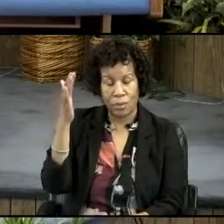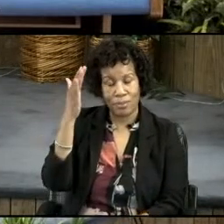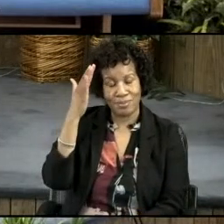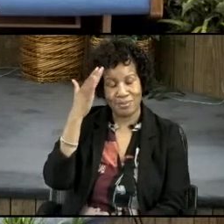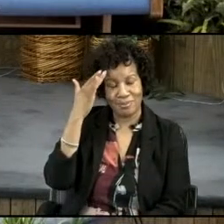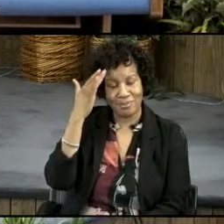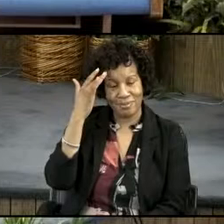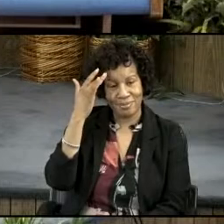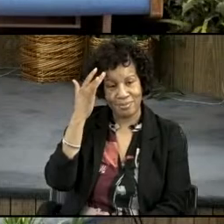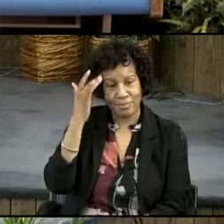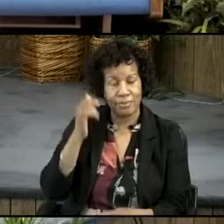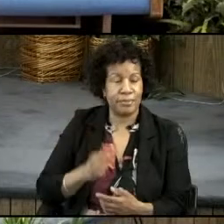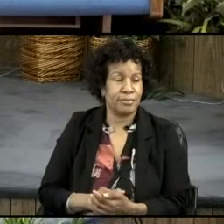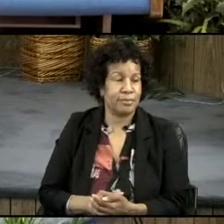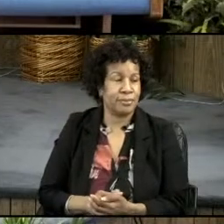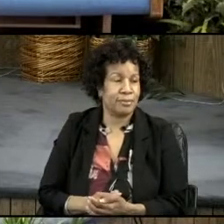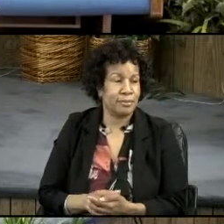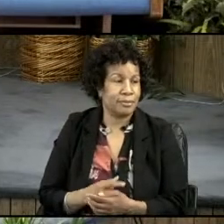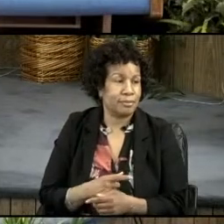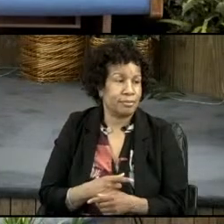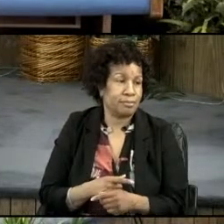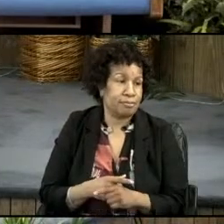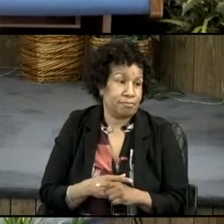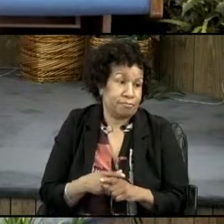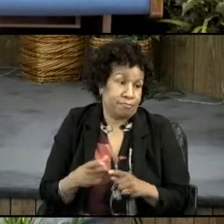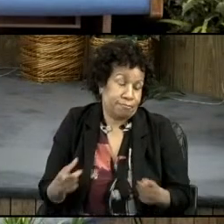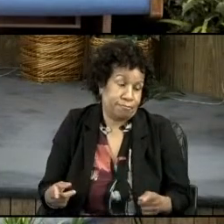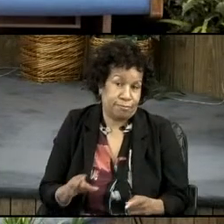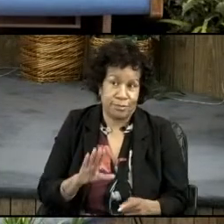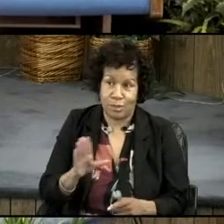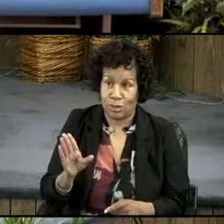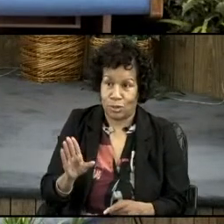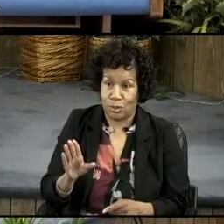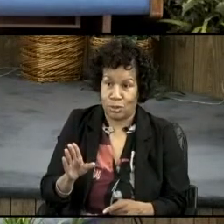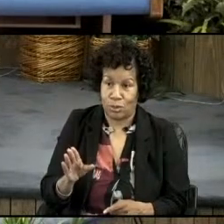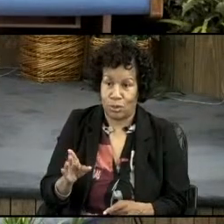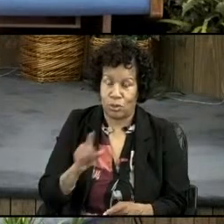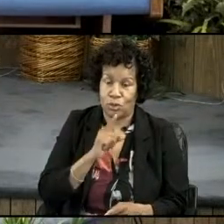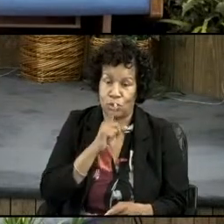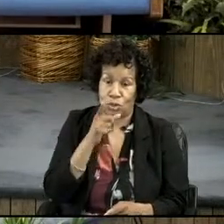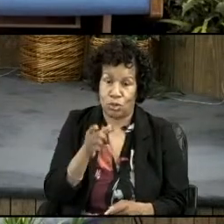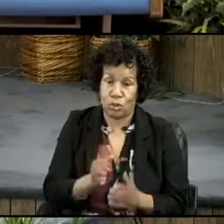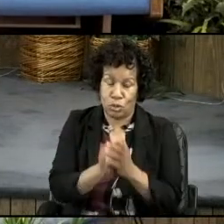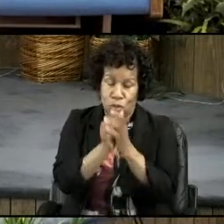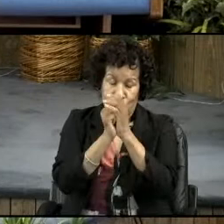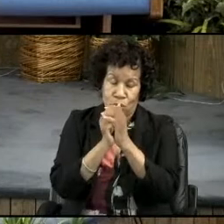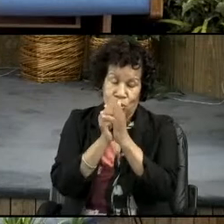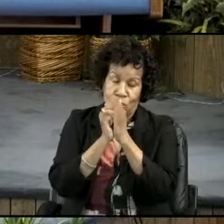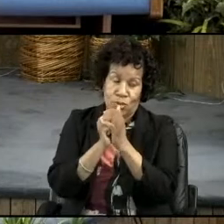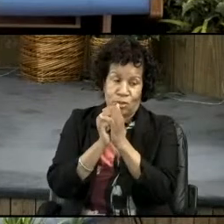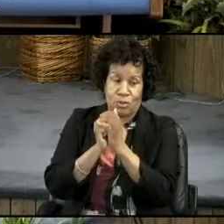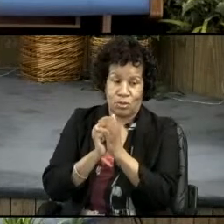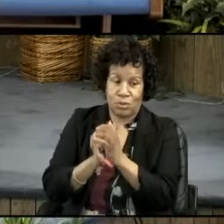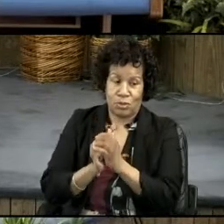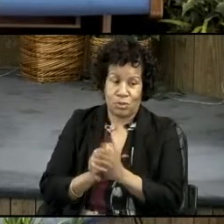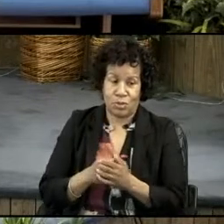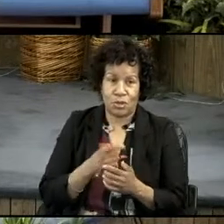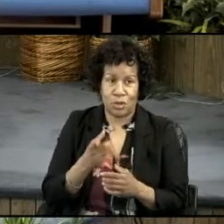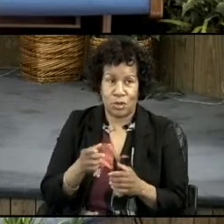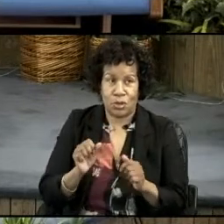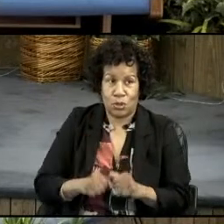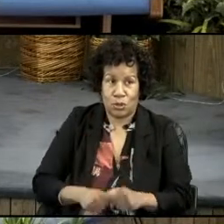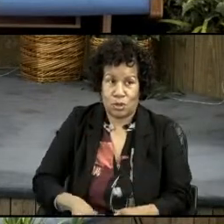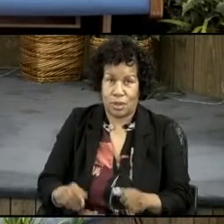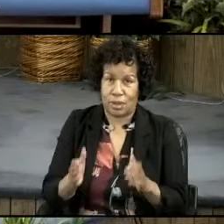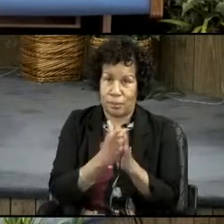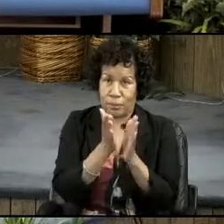unless you're a worshiper. If you are a worshiper, you can